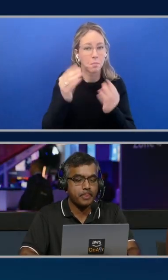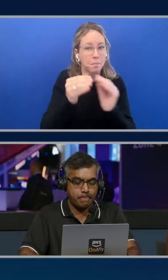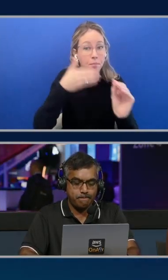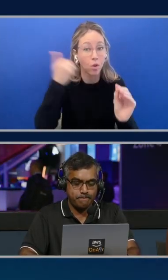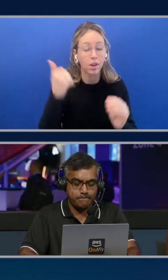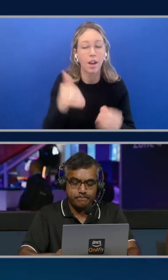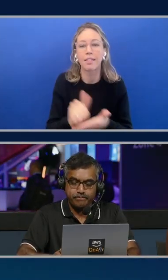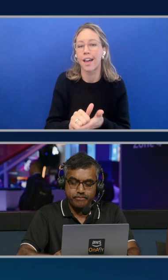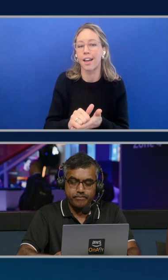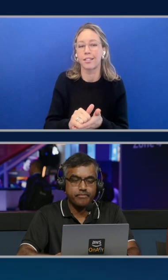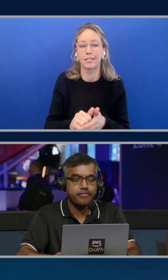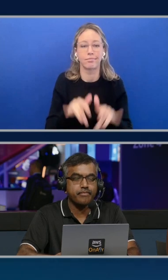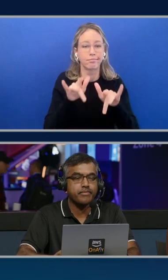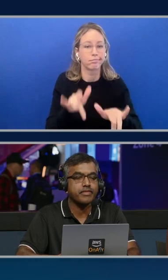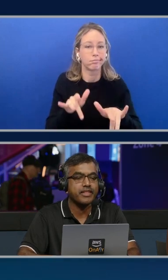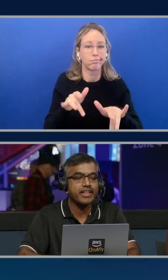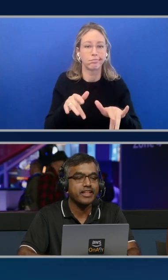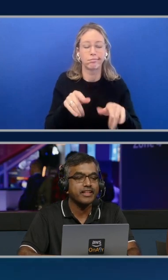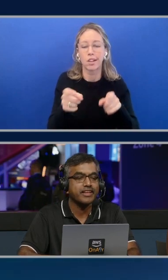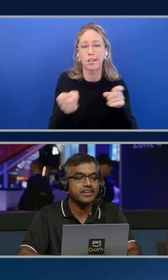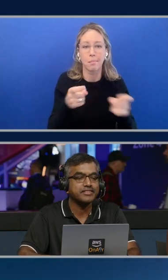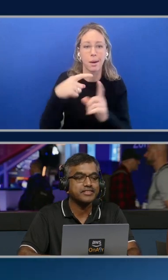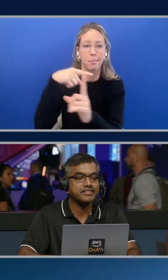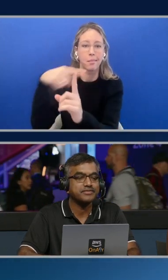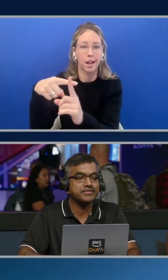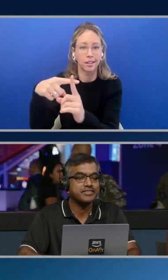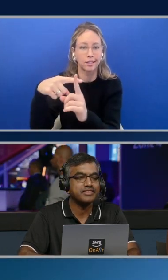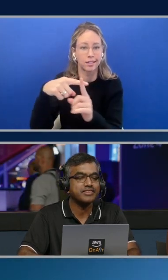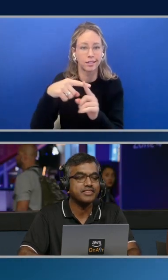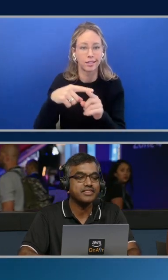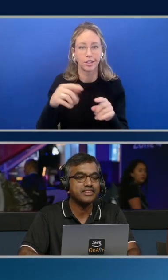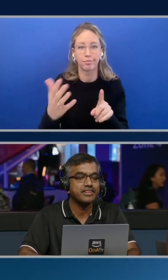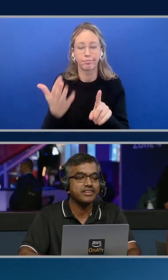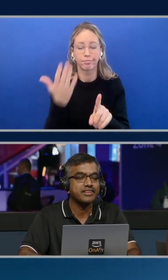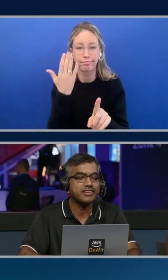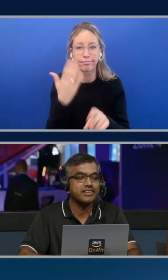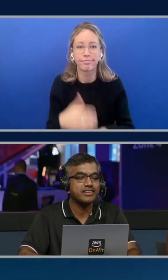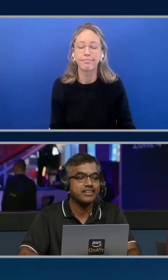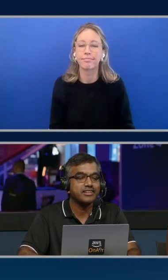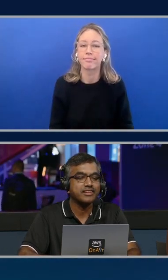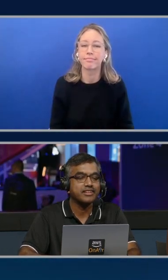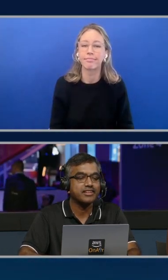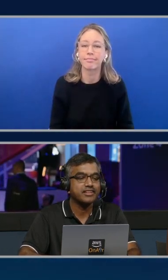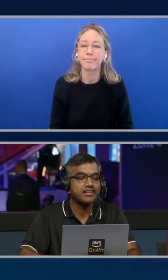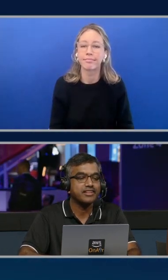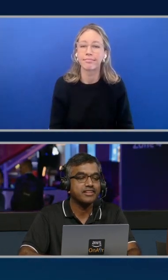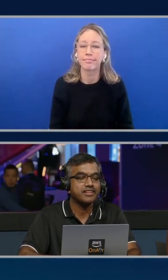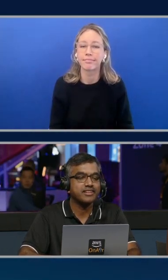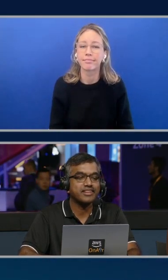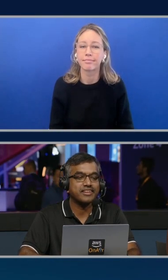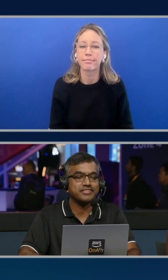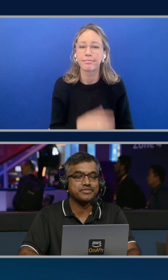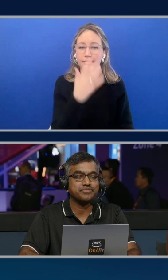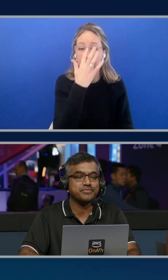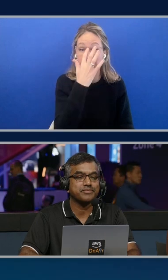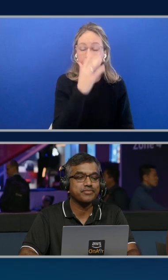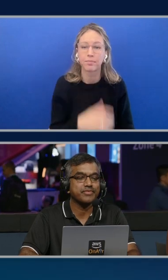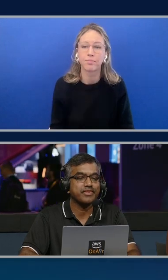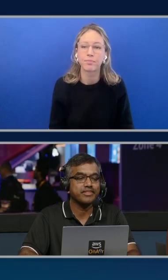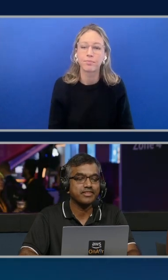Plus or I don't know what PyCharm does. Yes, sir. It can do, there we go.